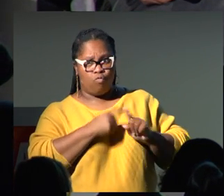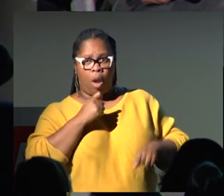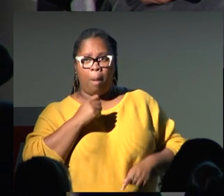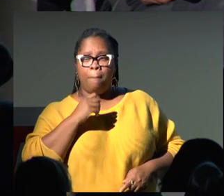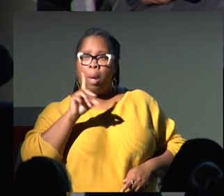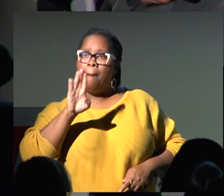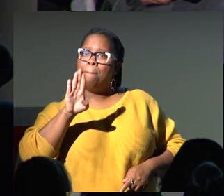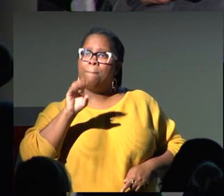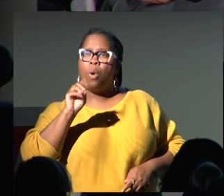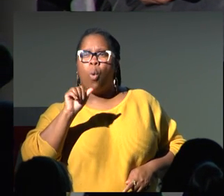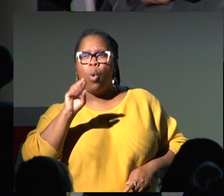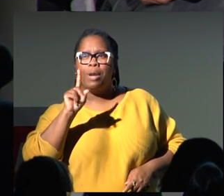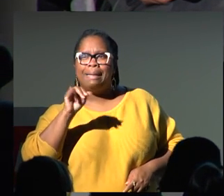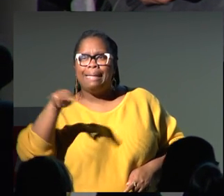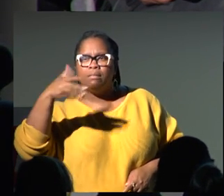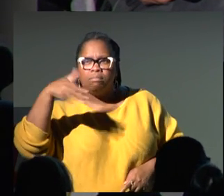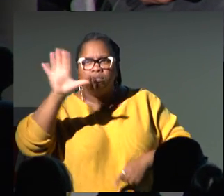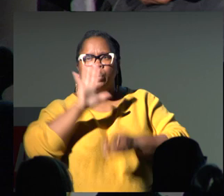it's something that you're...